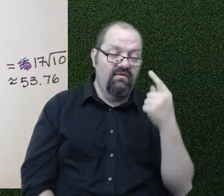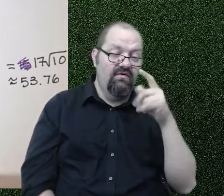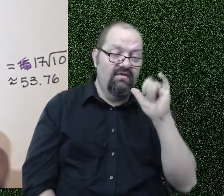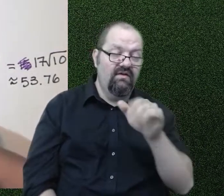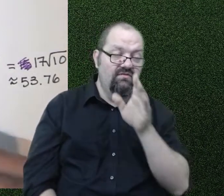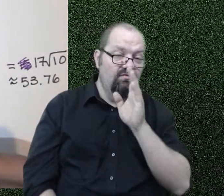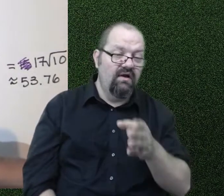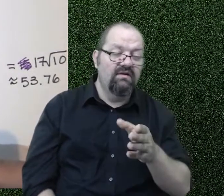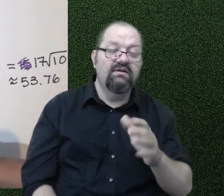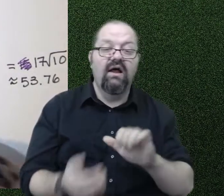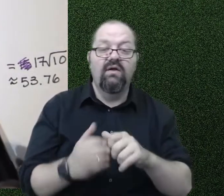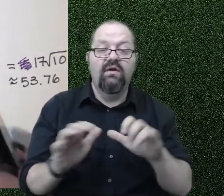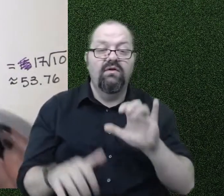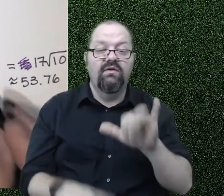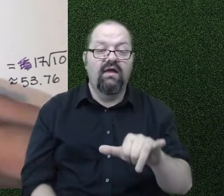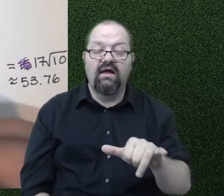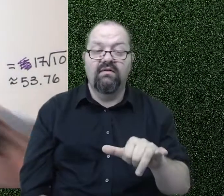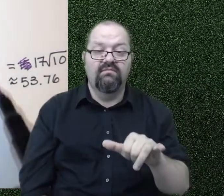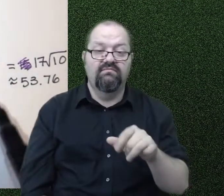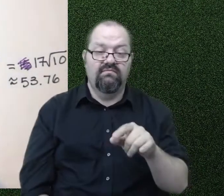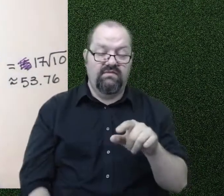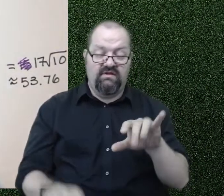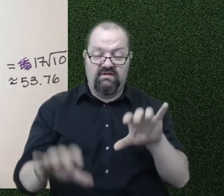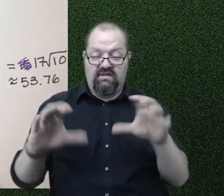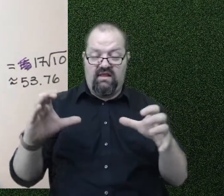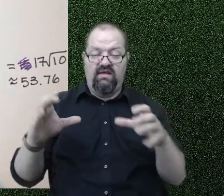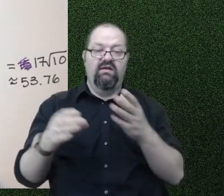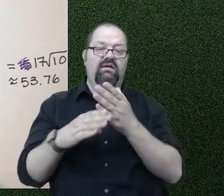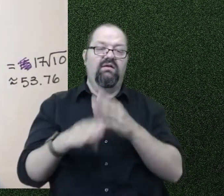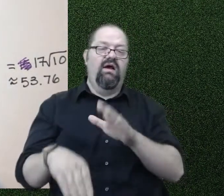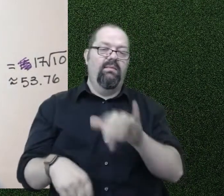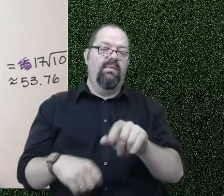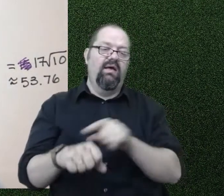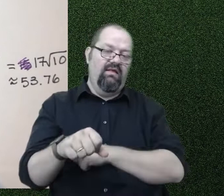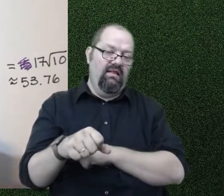direction. I just take this and I divide it by its length.